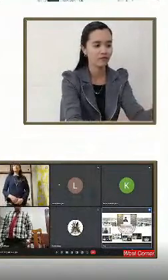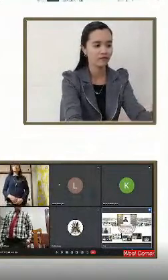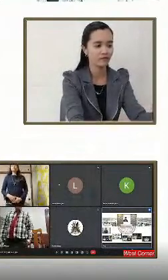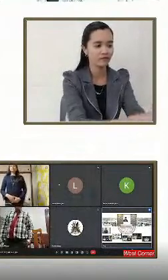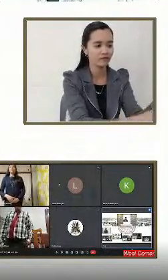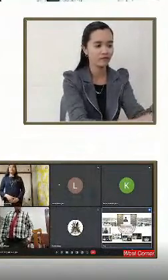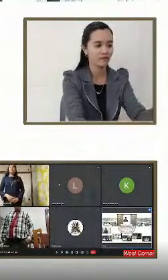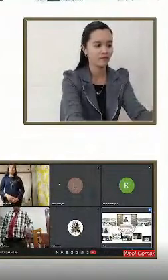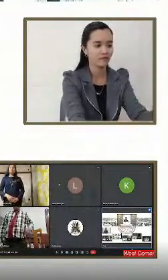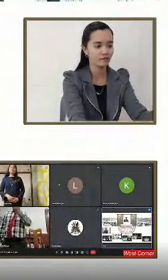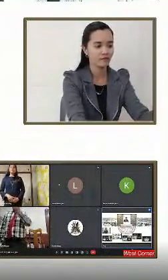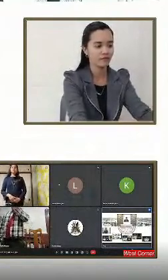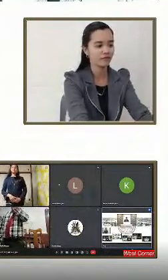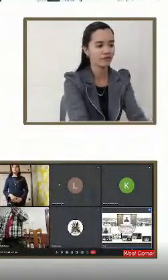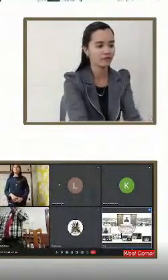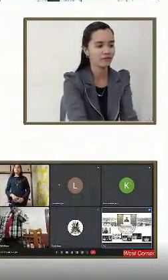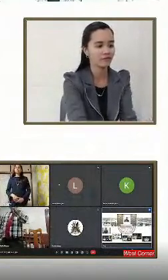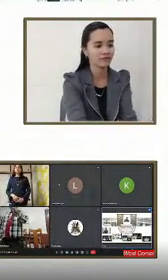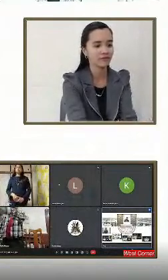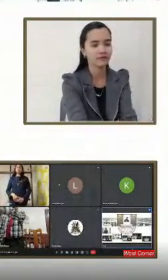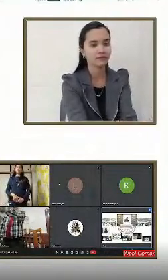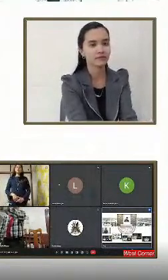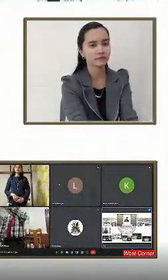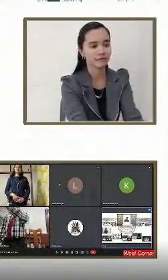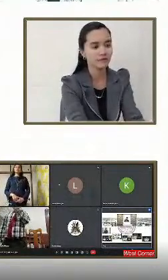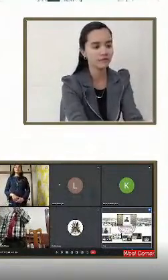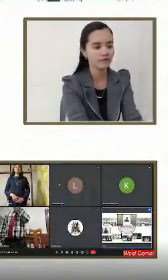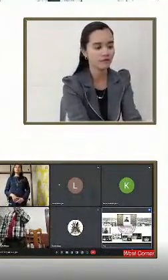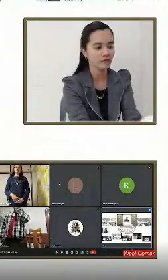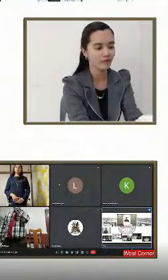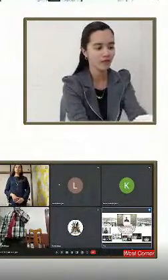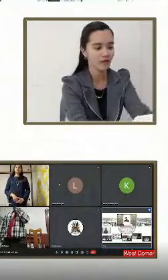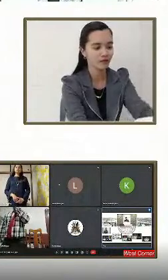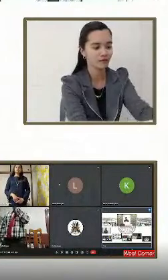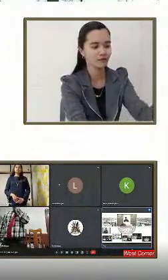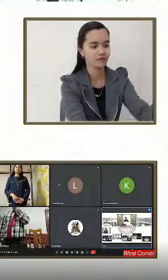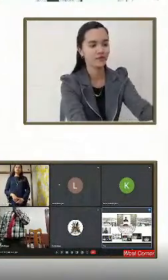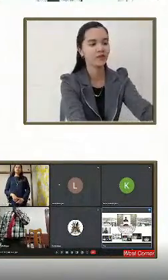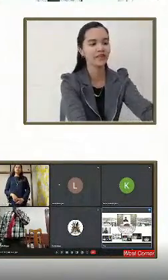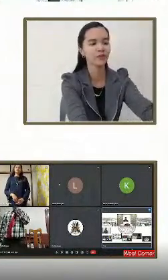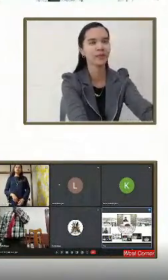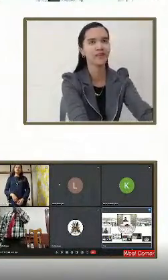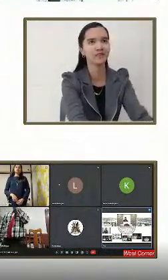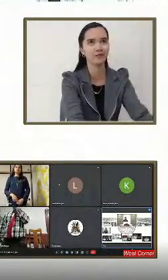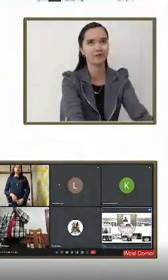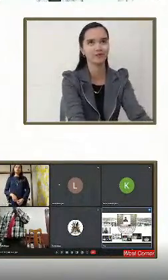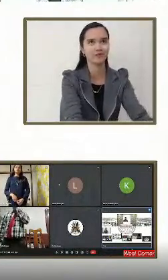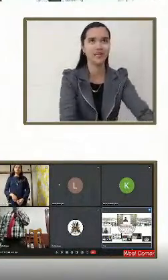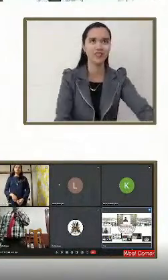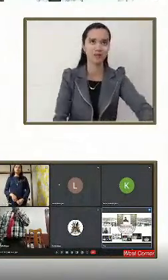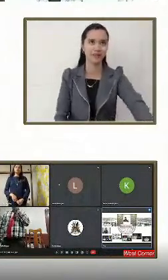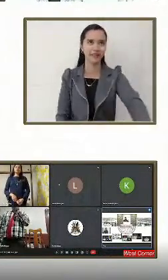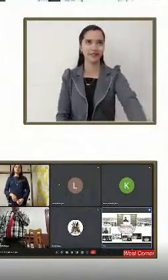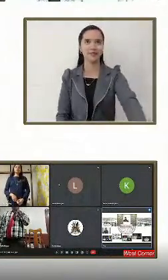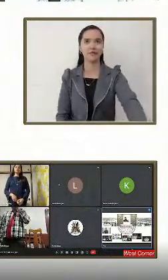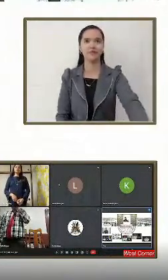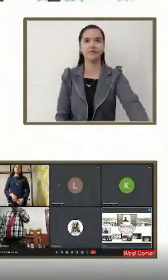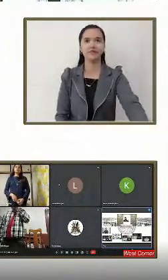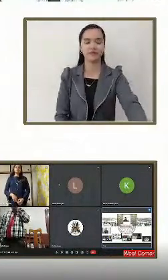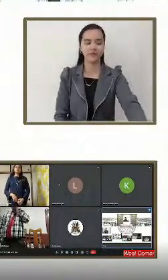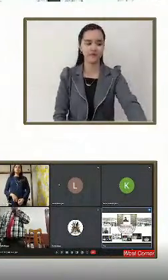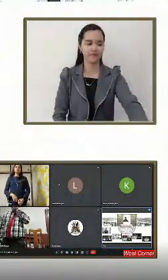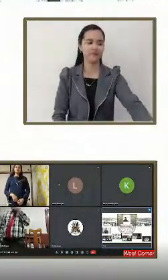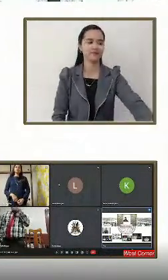Grace of Jesus. Kantahin po natin ito ng merong ngiti sa ating mga mukha. Amen! Yun talagang nakatanggap tayo